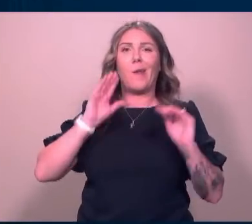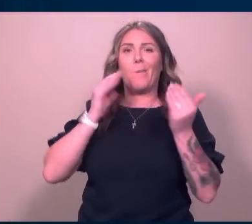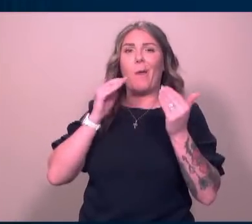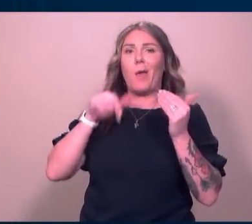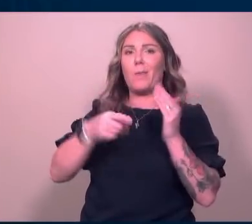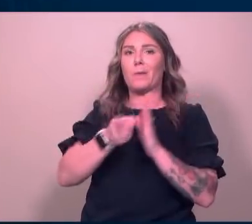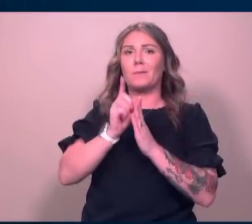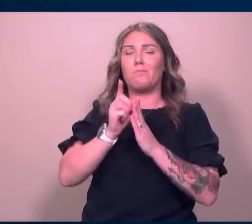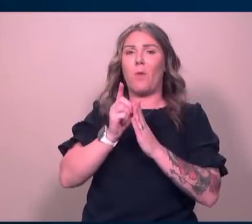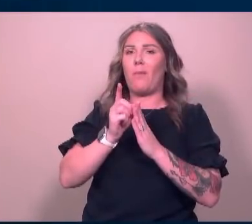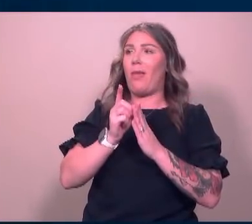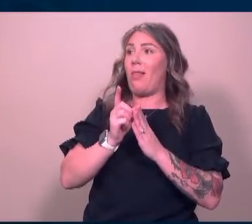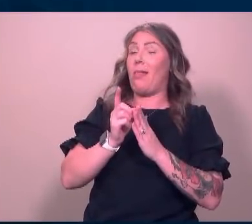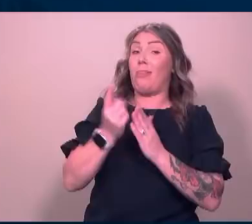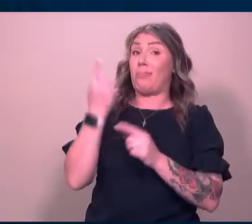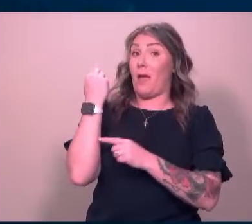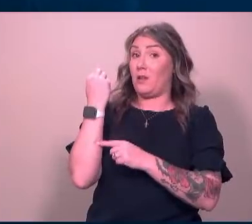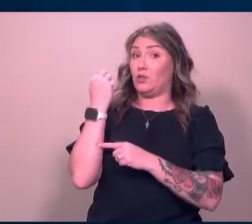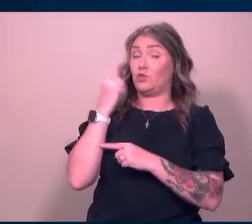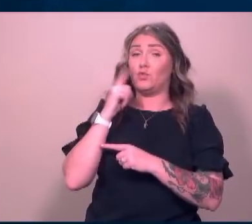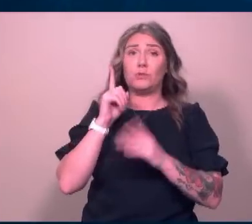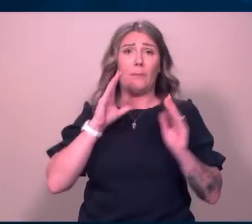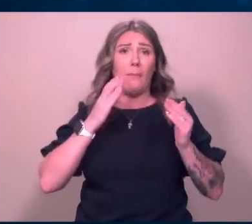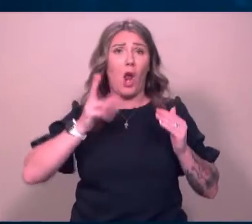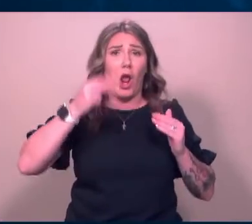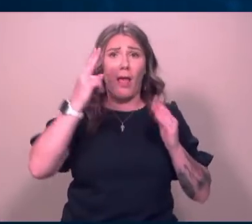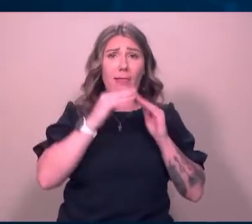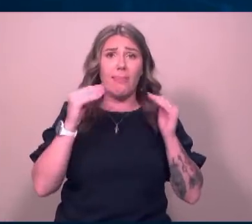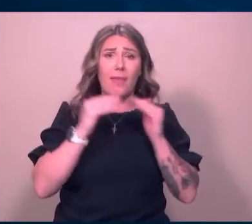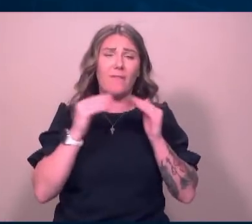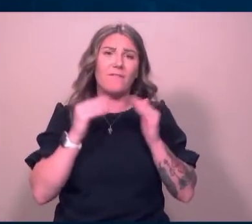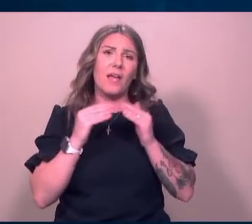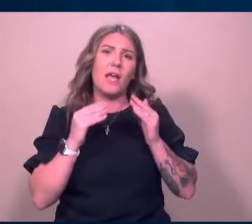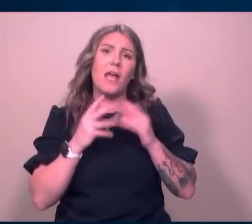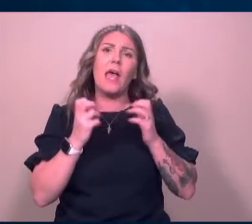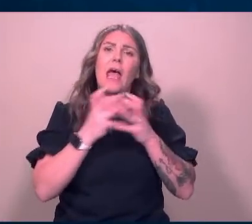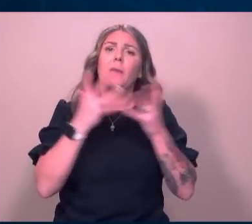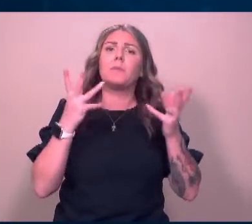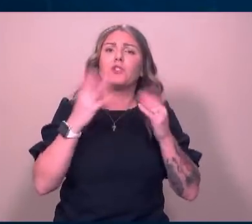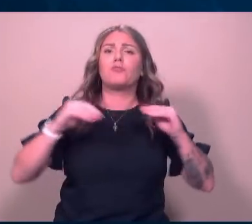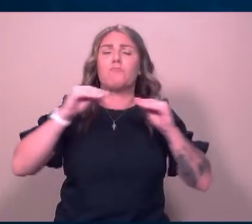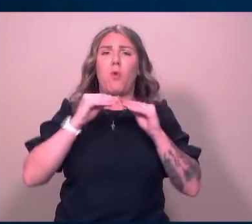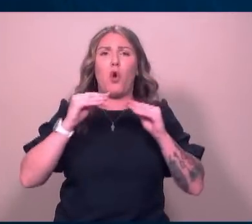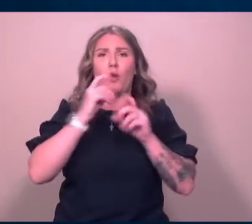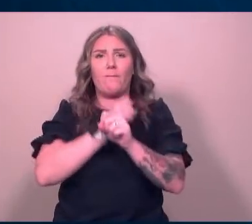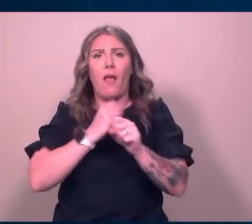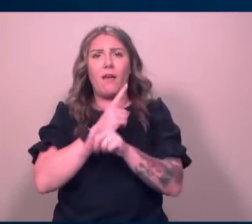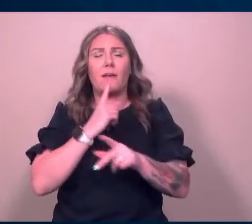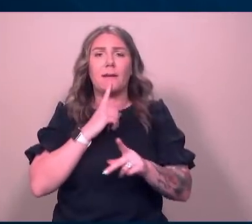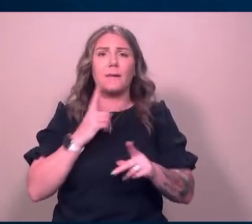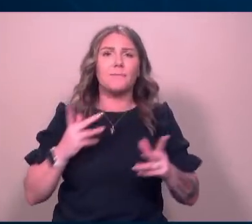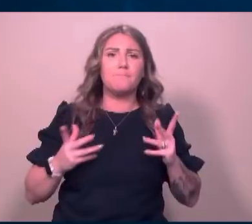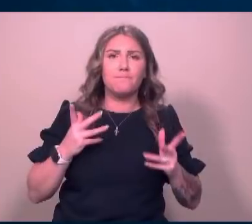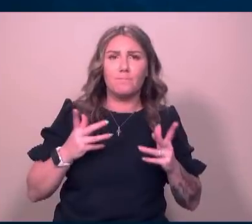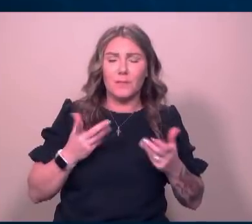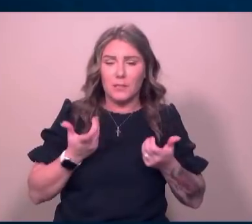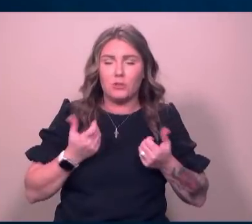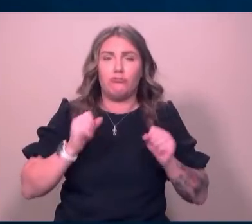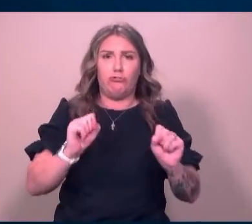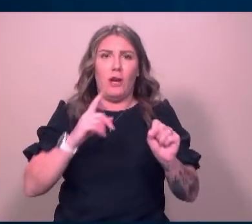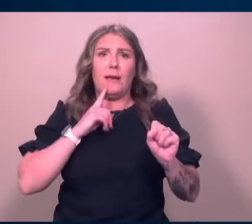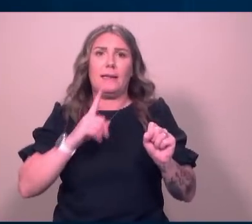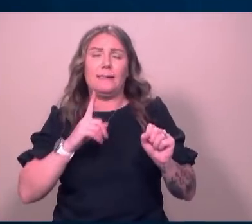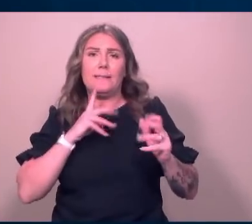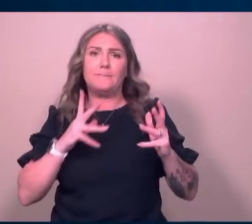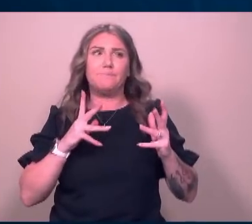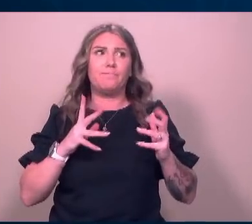had another, high level amount of infection? Just how much more are you guys fighting behind with an arm tied behind your back? How many